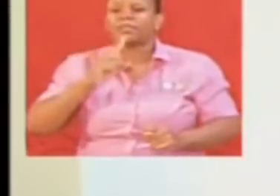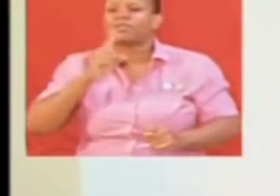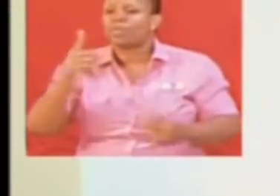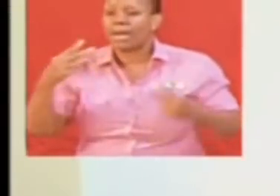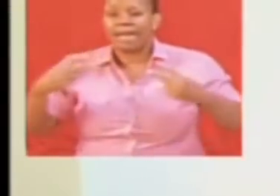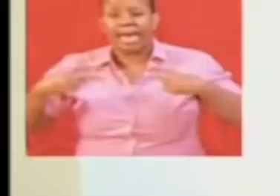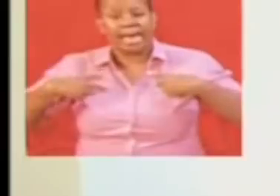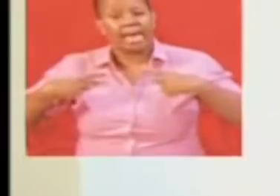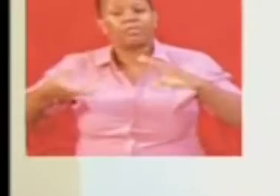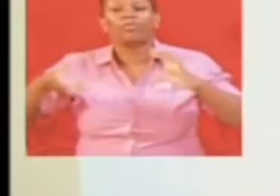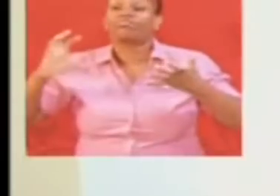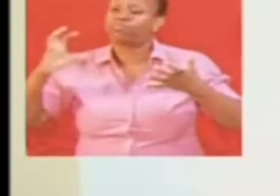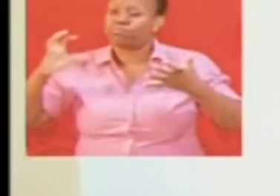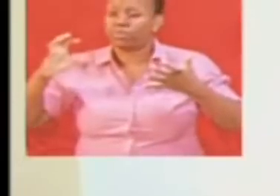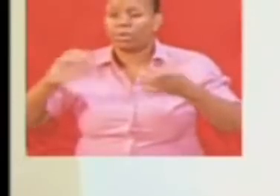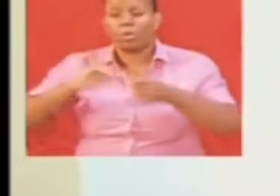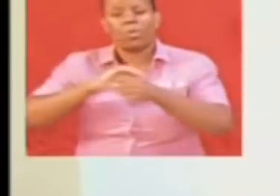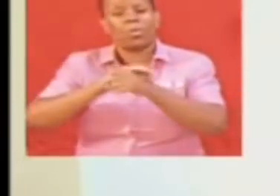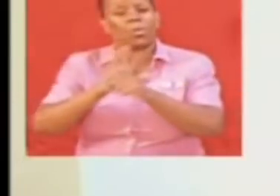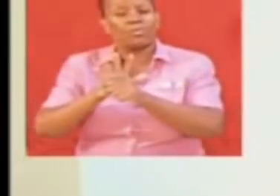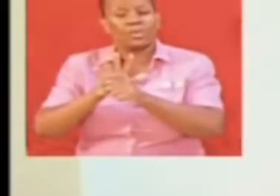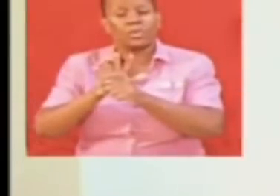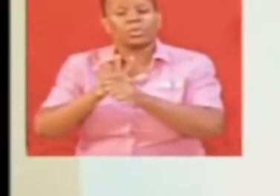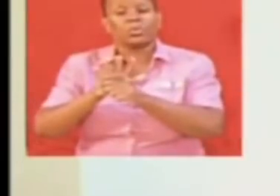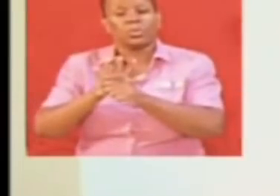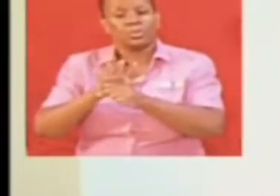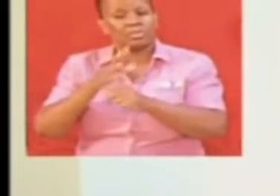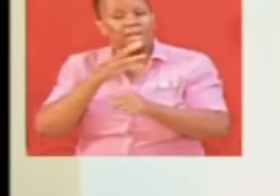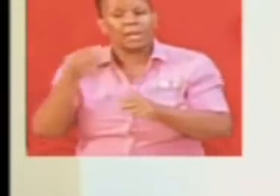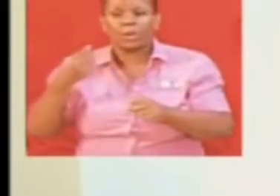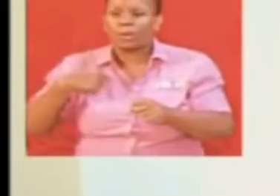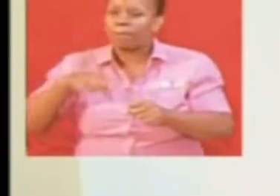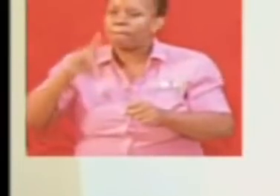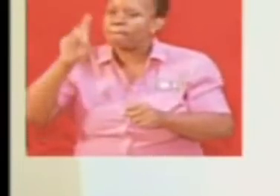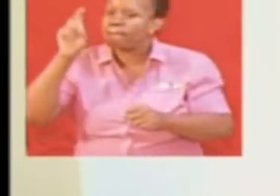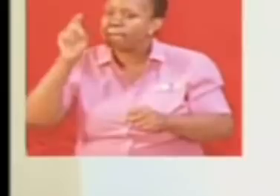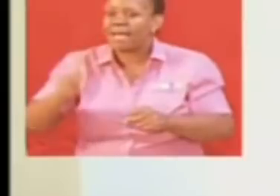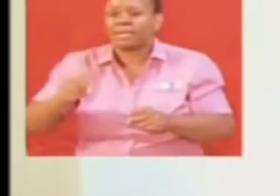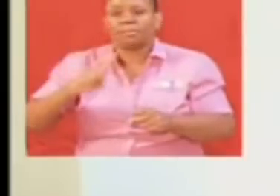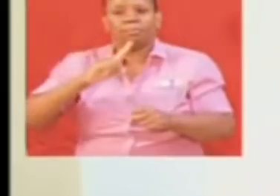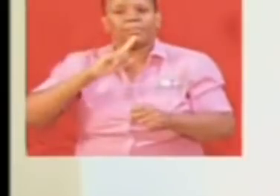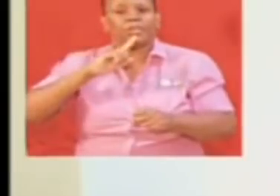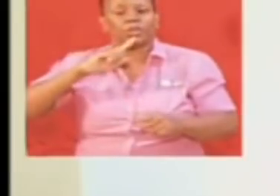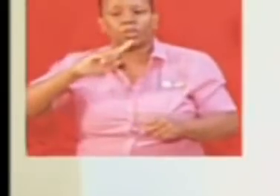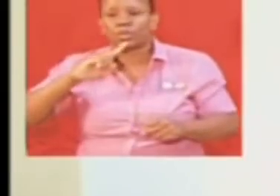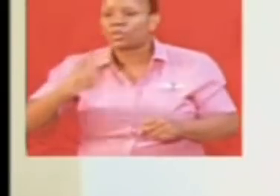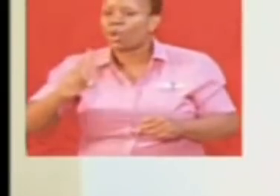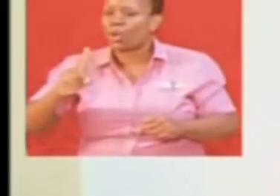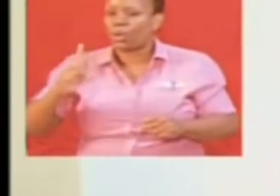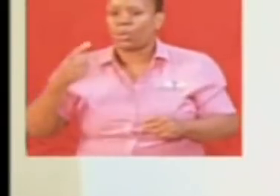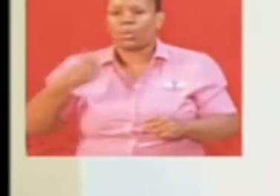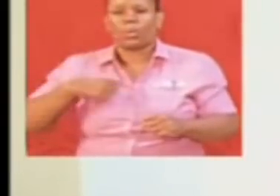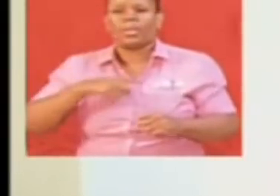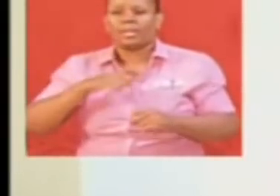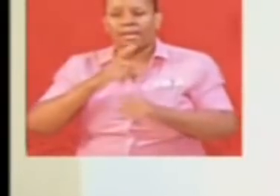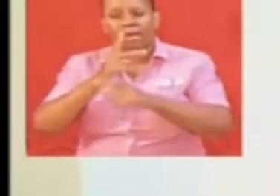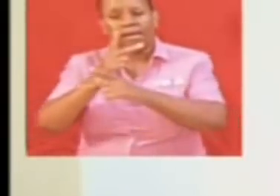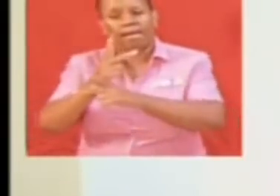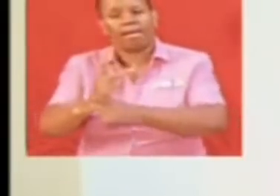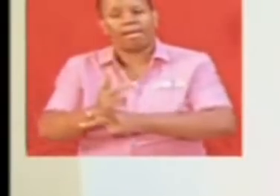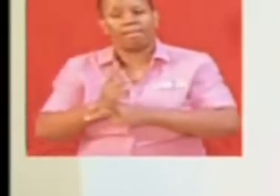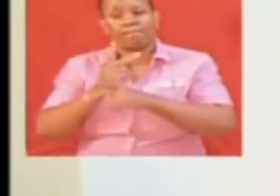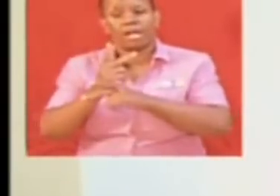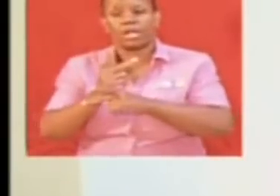taking all reasonable steps to ensure that we are not overcome by the effects of a very dangerous